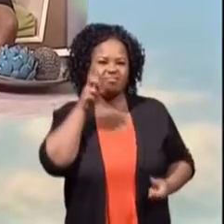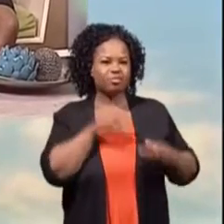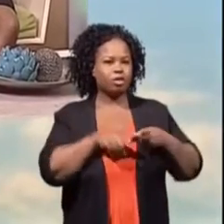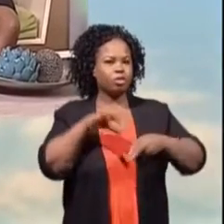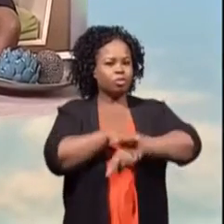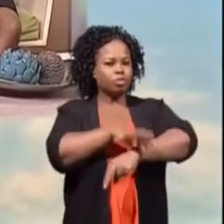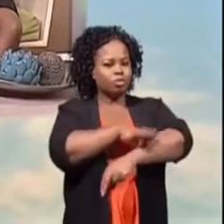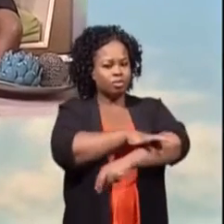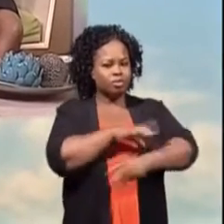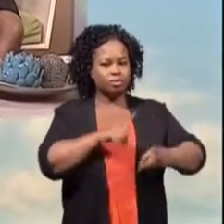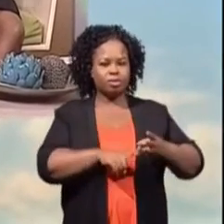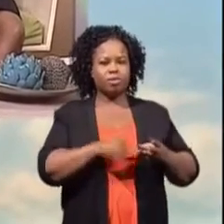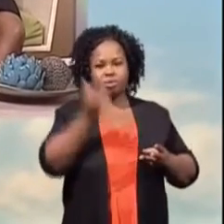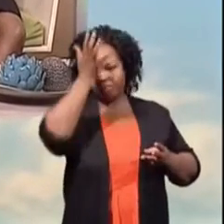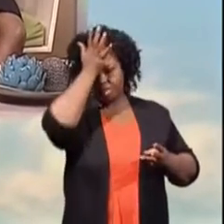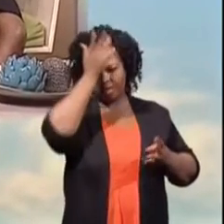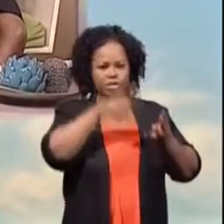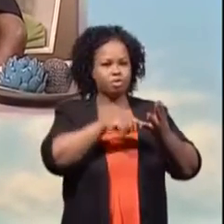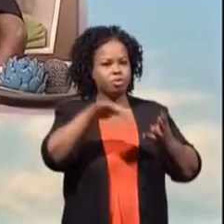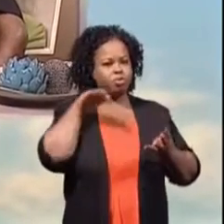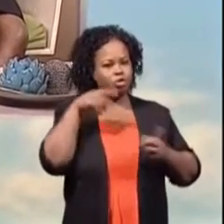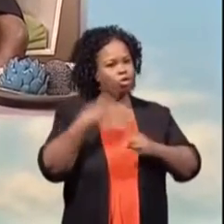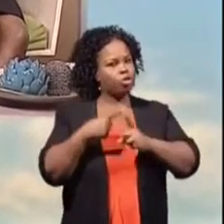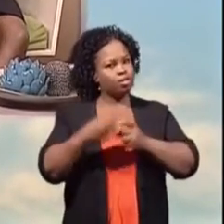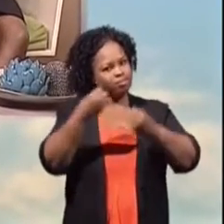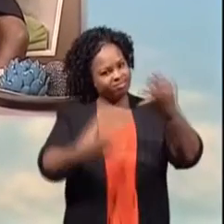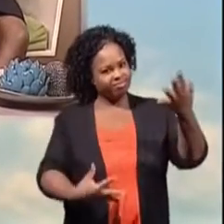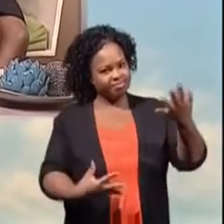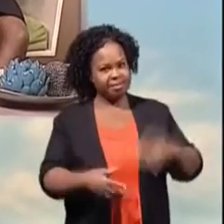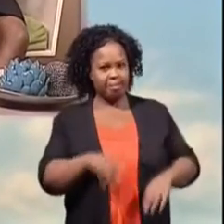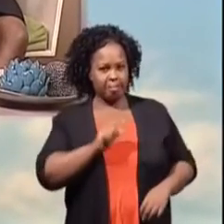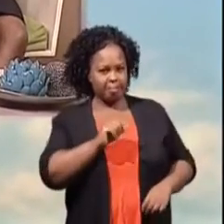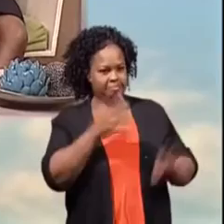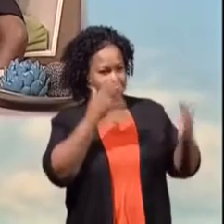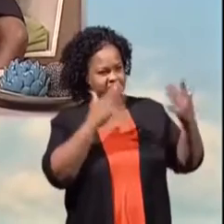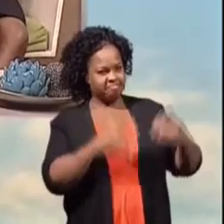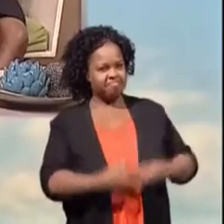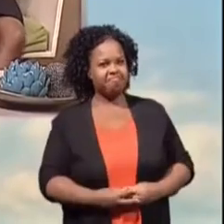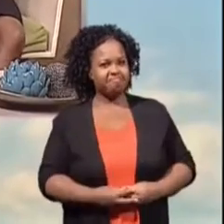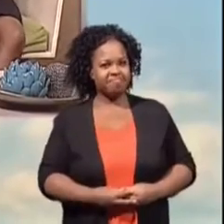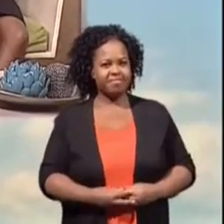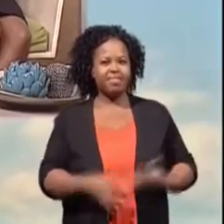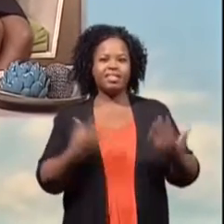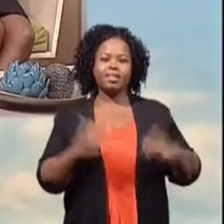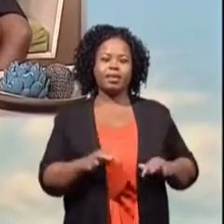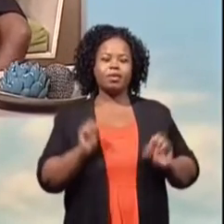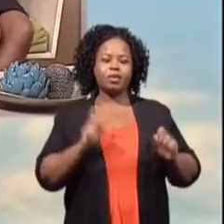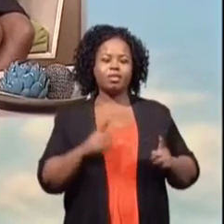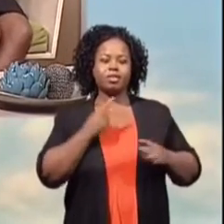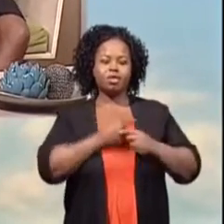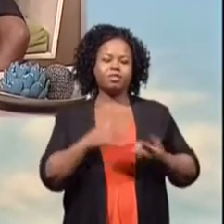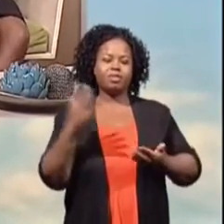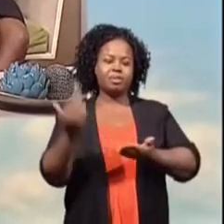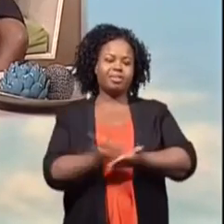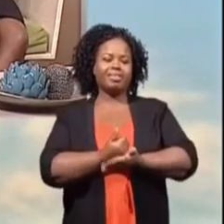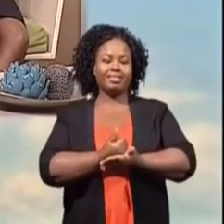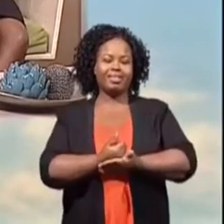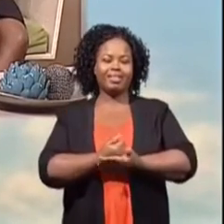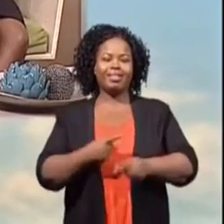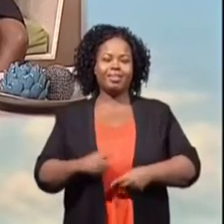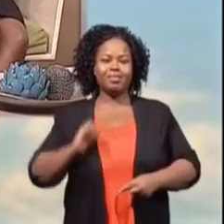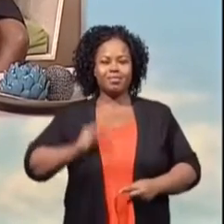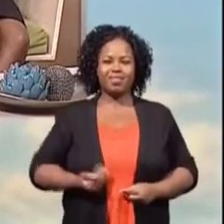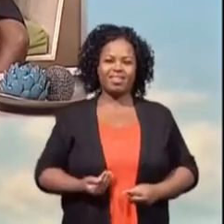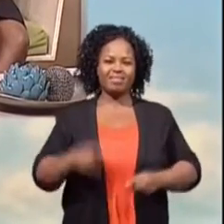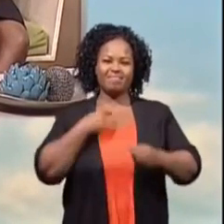well done. Well done. Africans root will stronger, Chivenda, Sipedi, Zulu, Scots. Yeah. Well done too. I know, well done. But I want to tell you, I want to